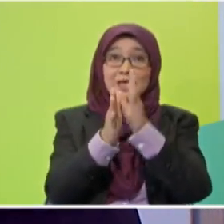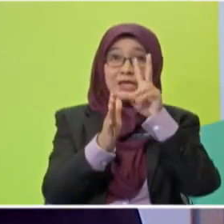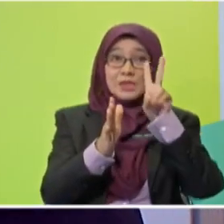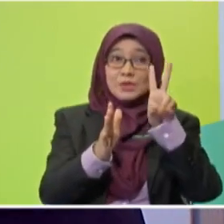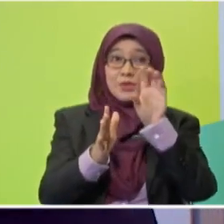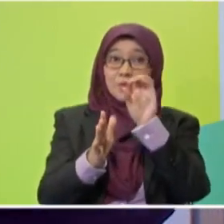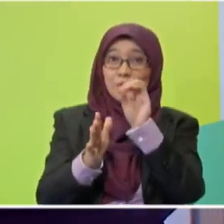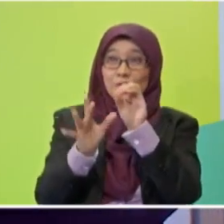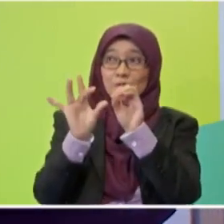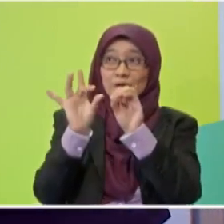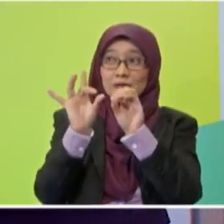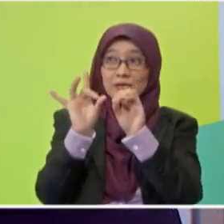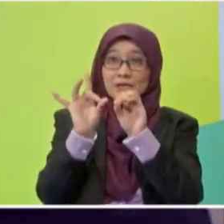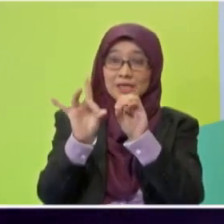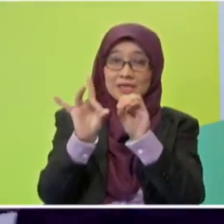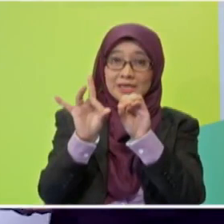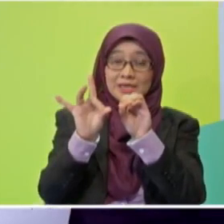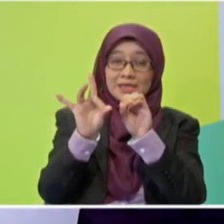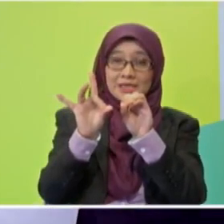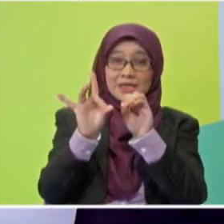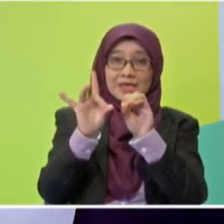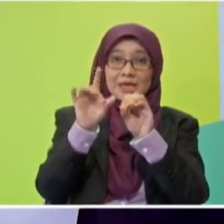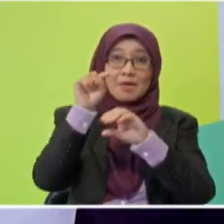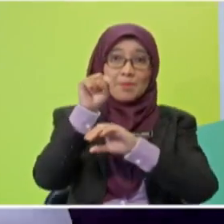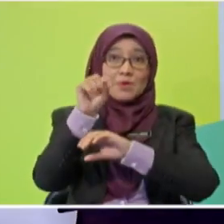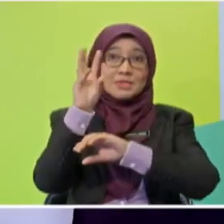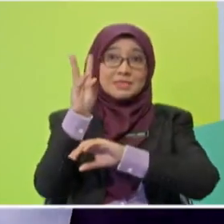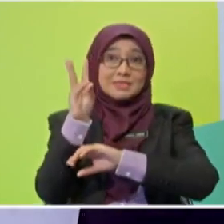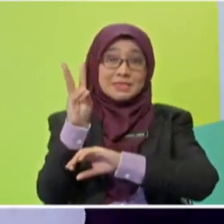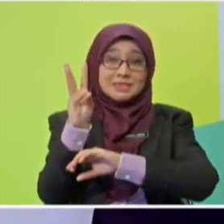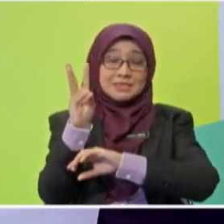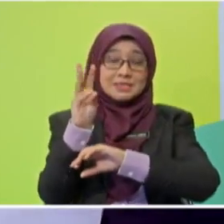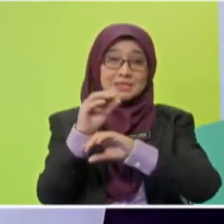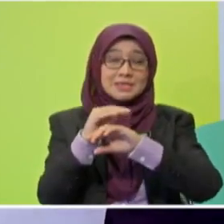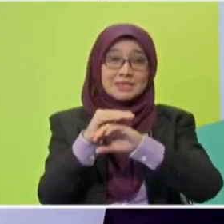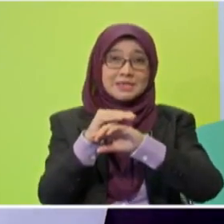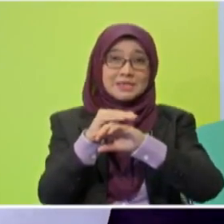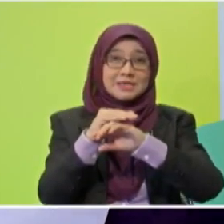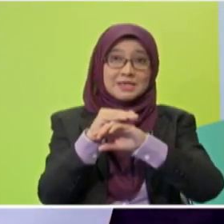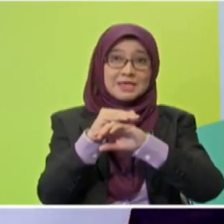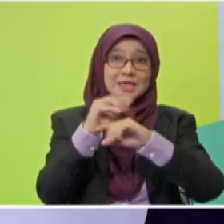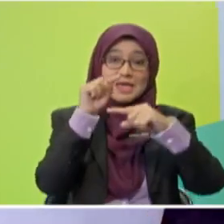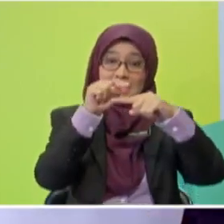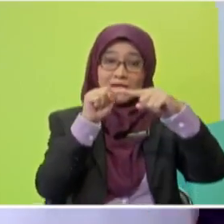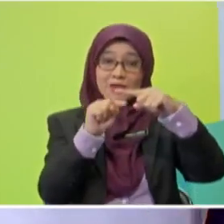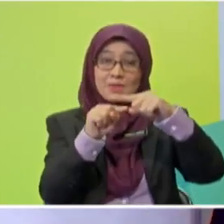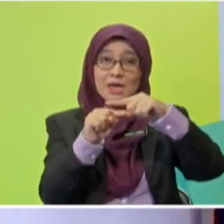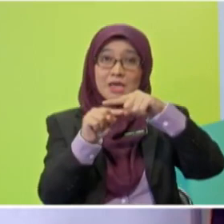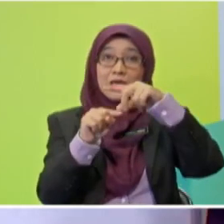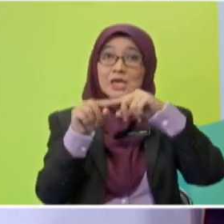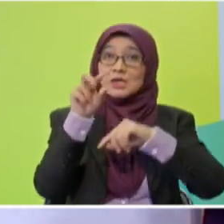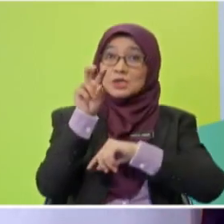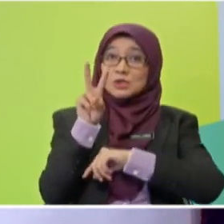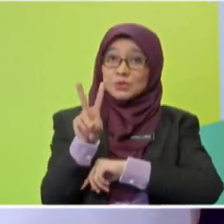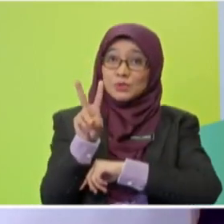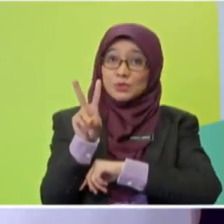well. It become? So it becomes 208.6. Okay. The Divide divisor by is 2. Yes. Okay, I will remove this a